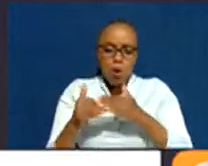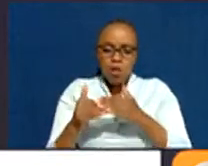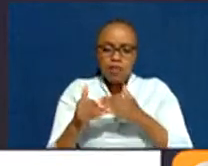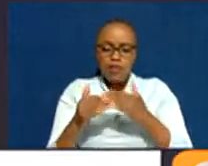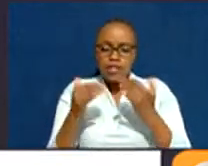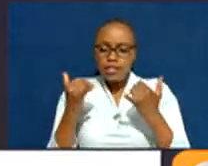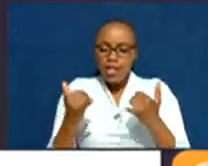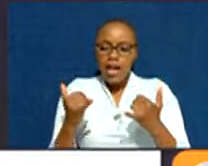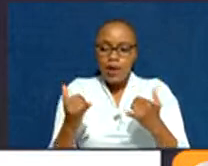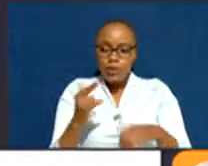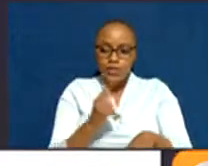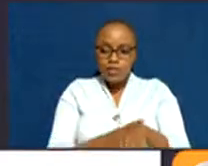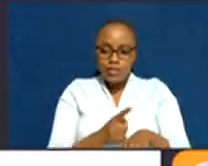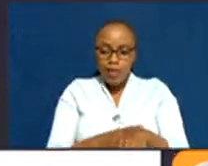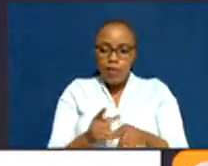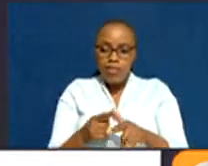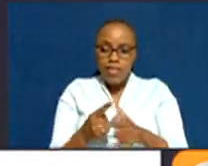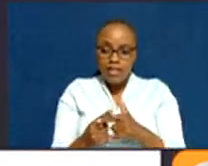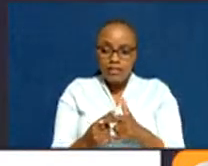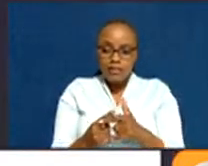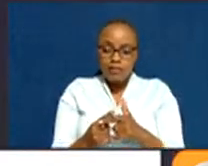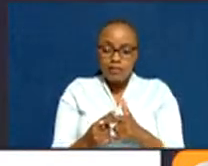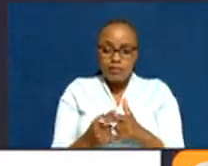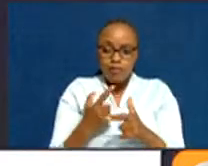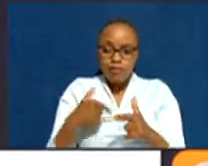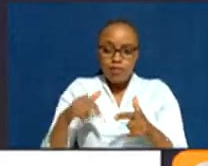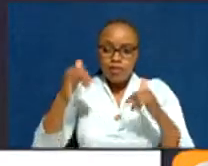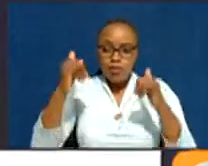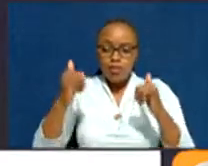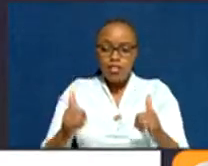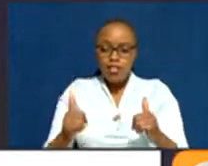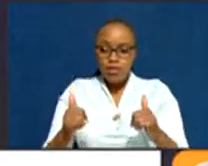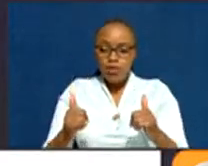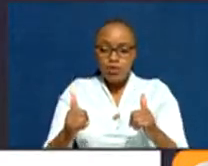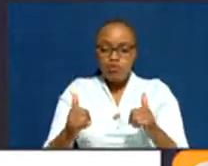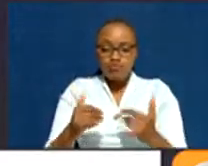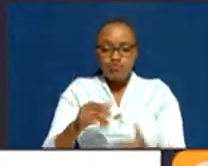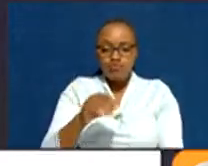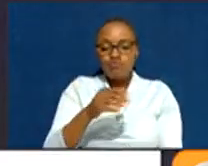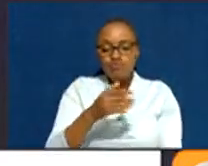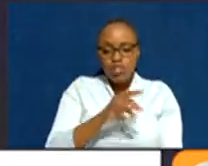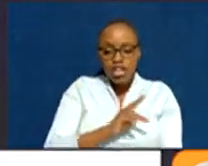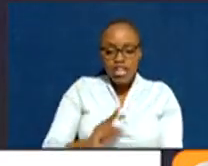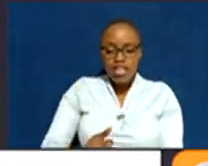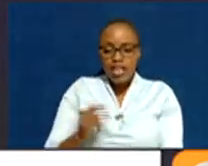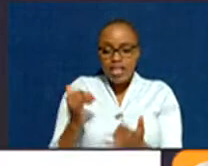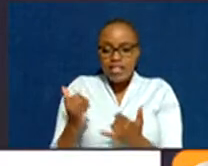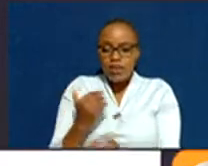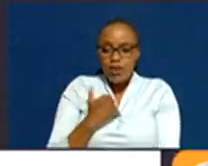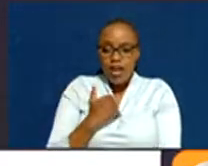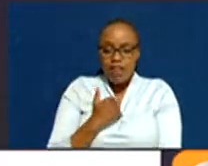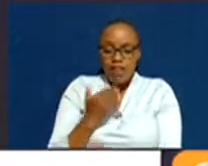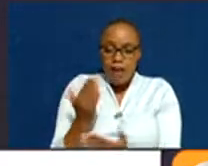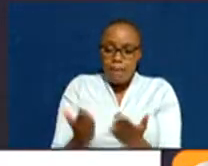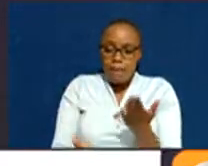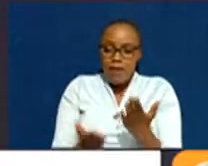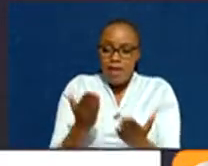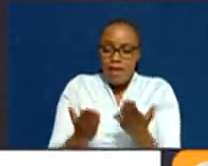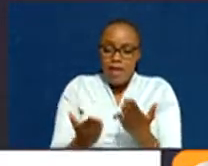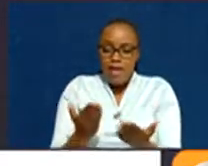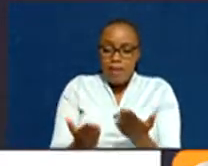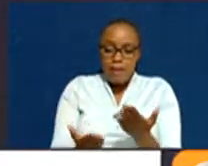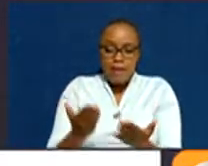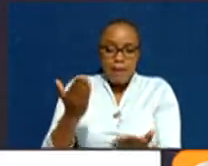about time then, with a new monarch coming in, perhaps, and perhaps Jeff, and